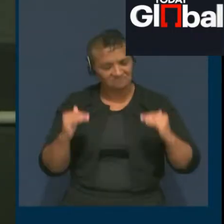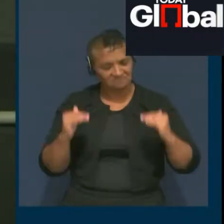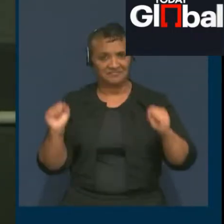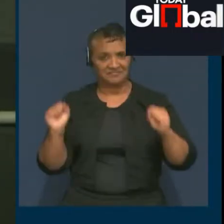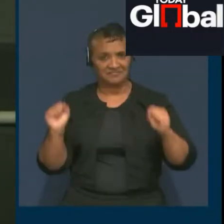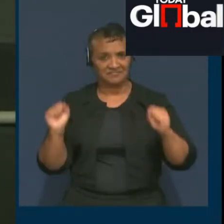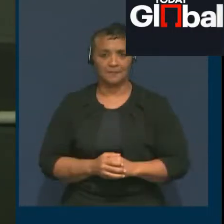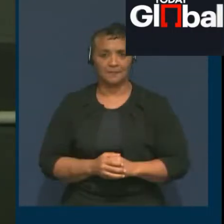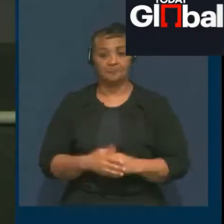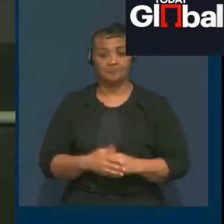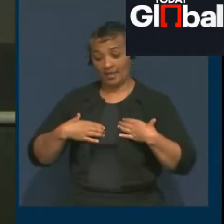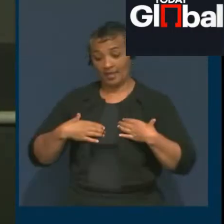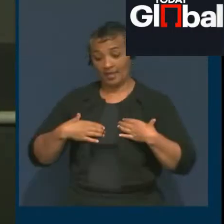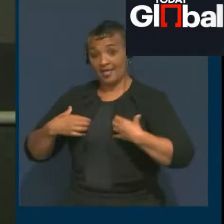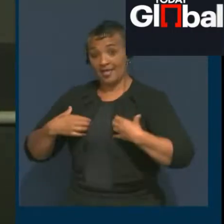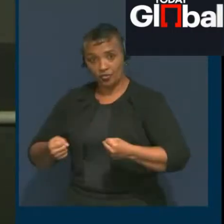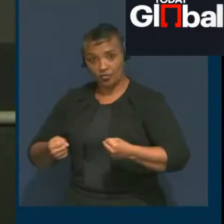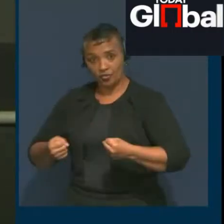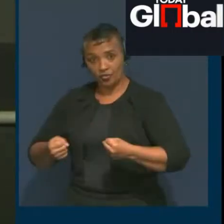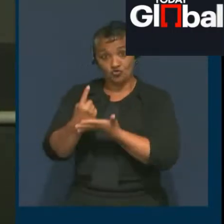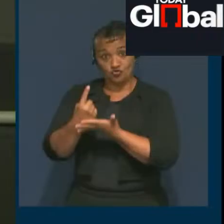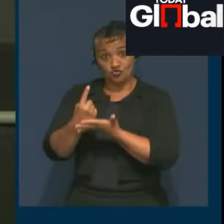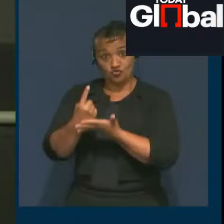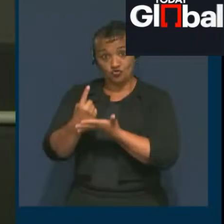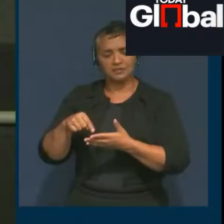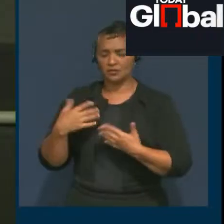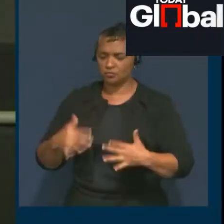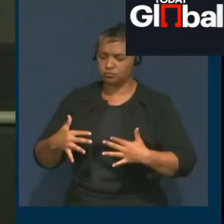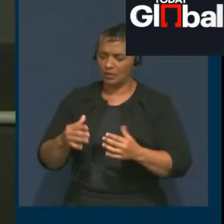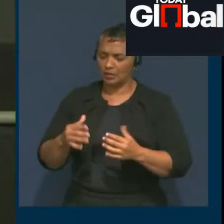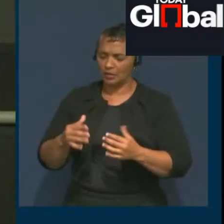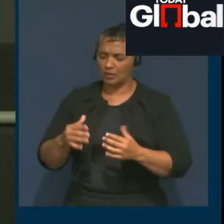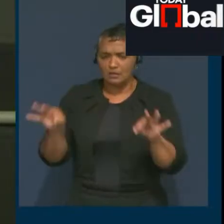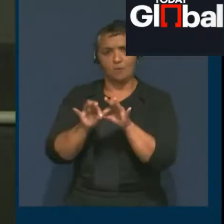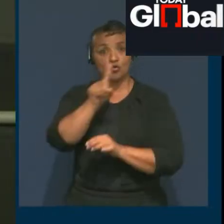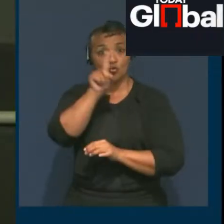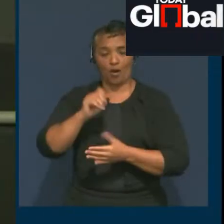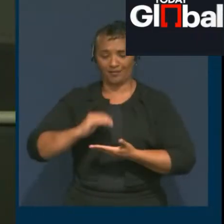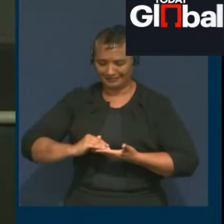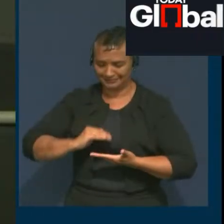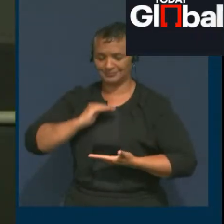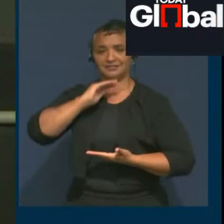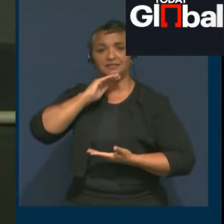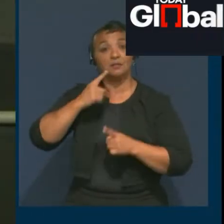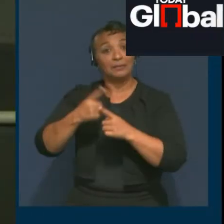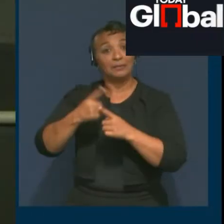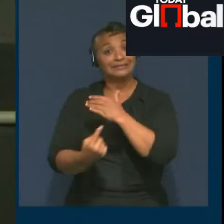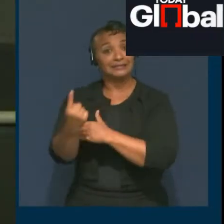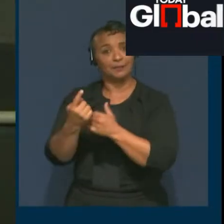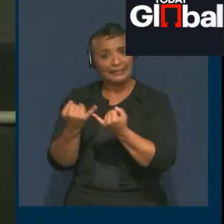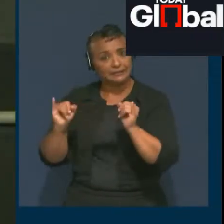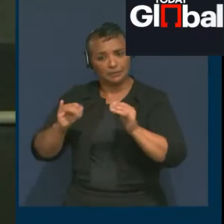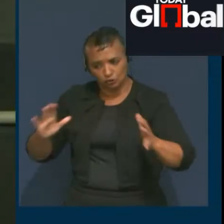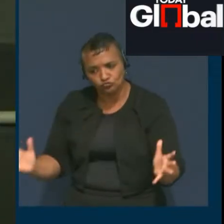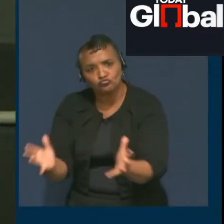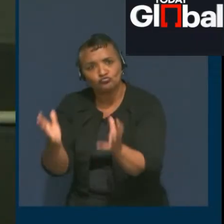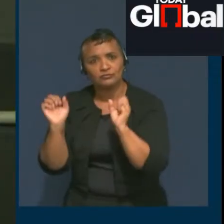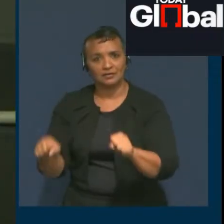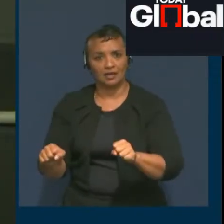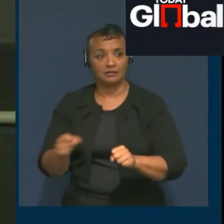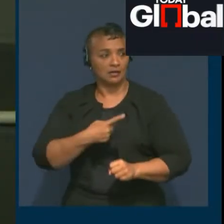and rehabilitation, they are the foundations for preserving dignity and enhancing independence. Qatar is committed to ensuring that persons with disabilities have access to